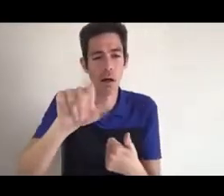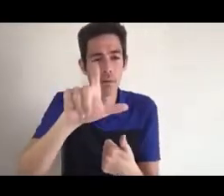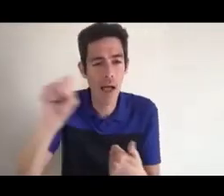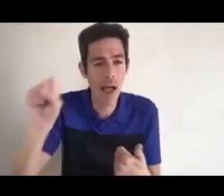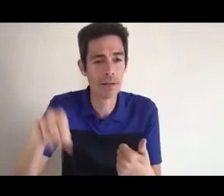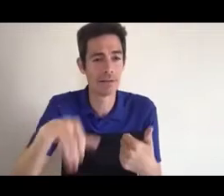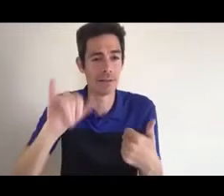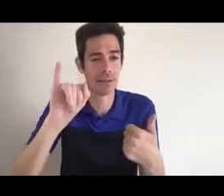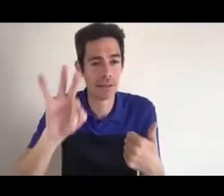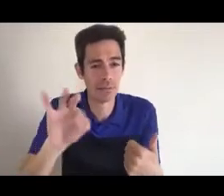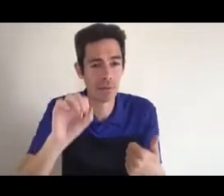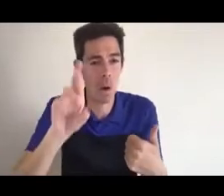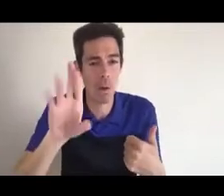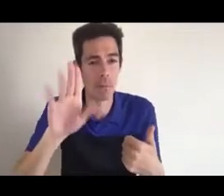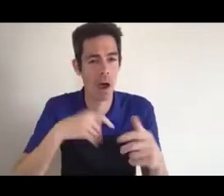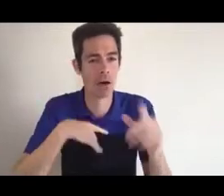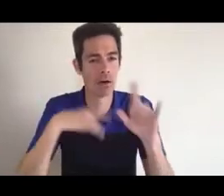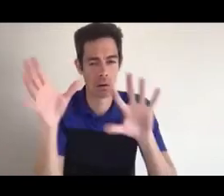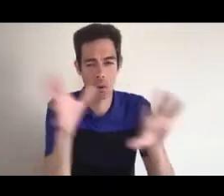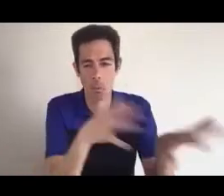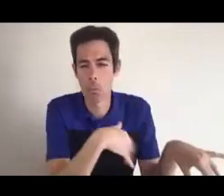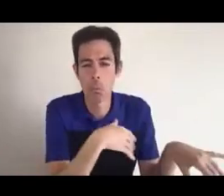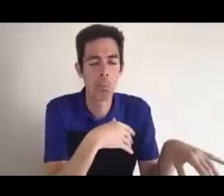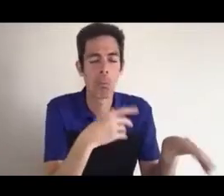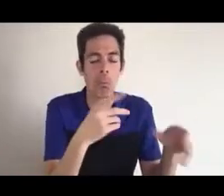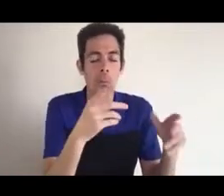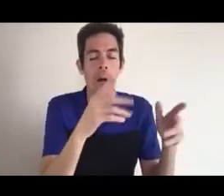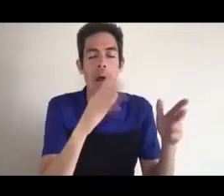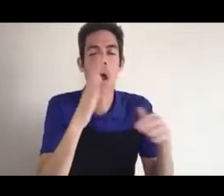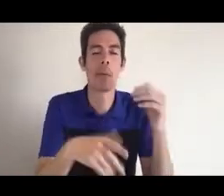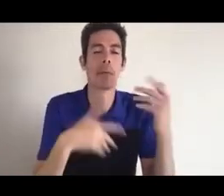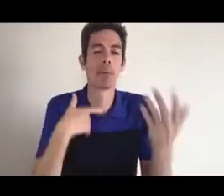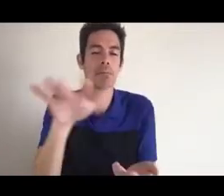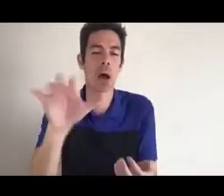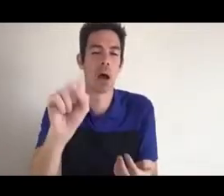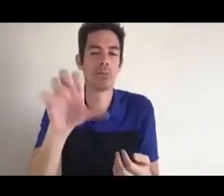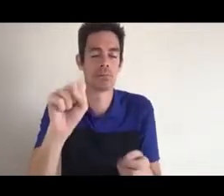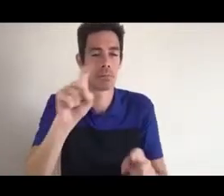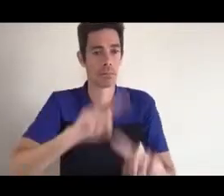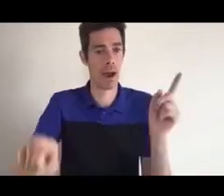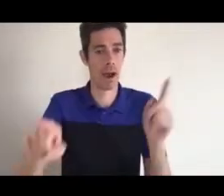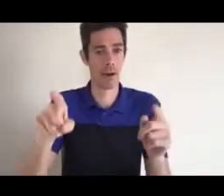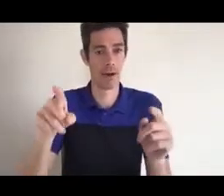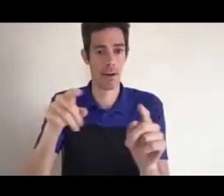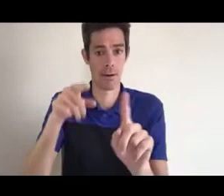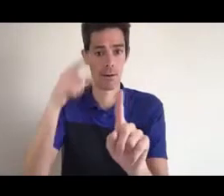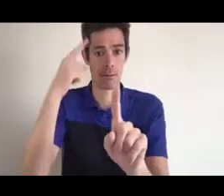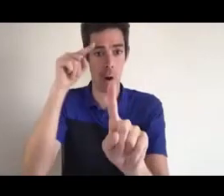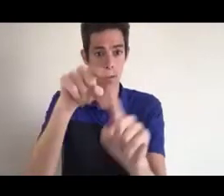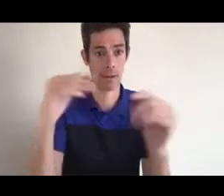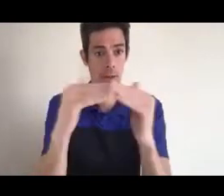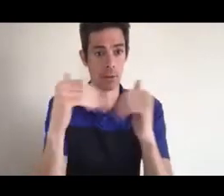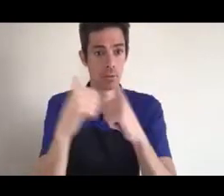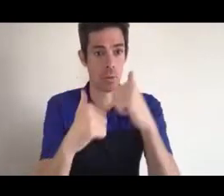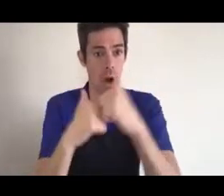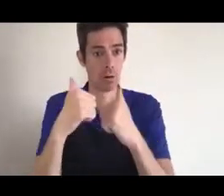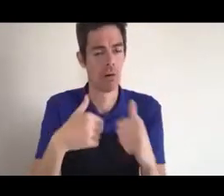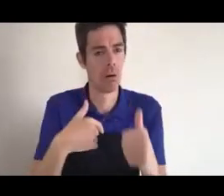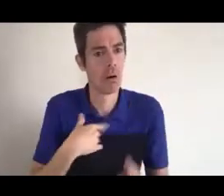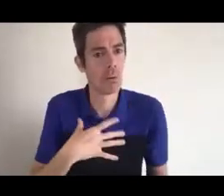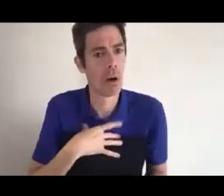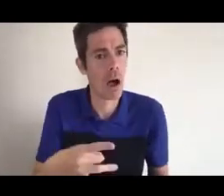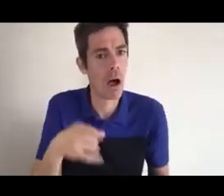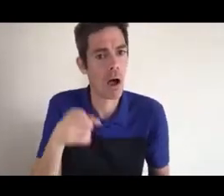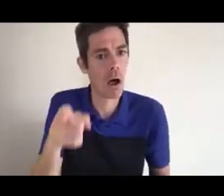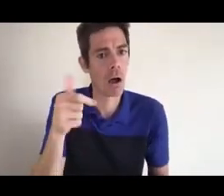before about like unless or if or but, not needing to sign those. Sometimes I do, but for